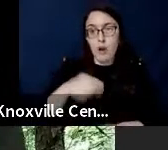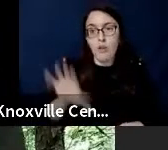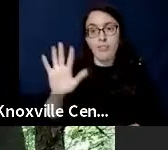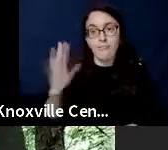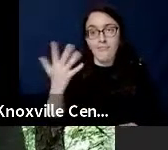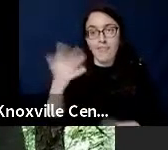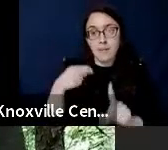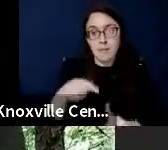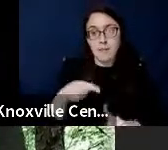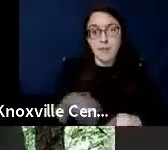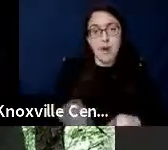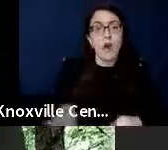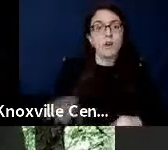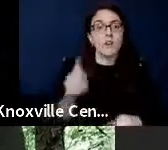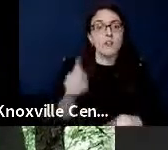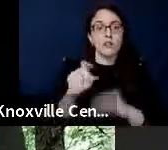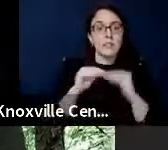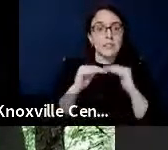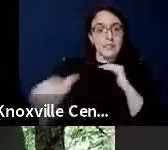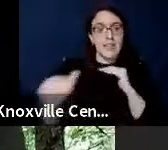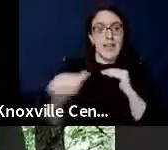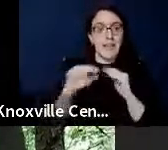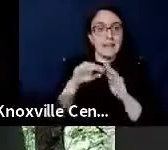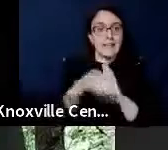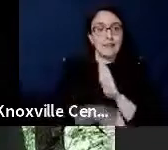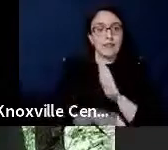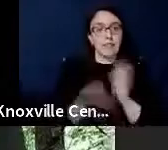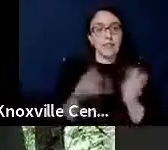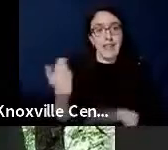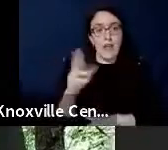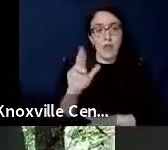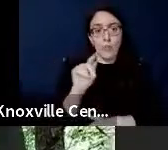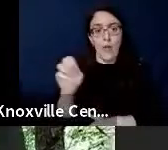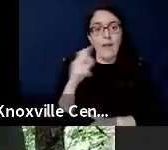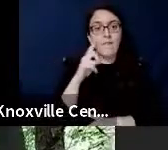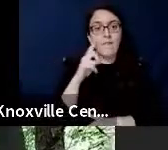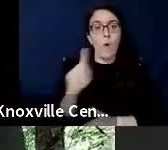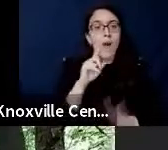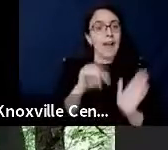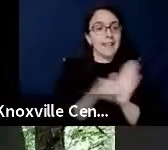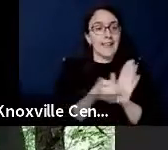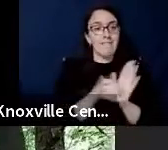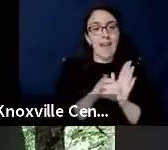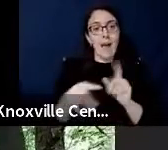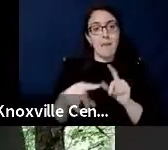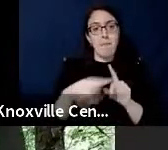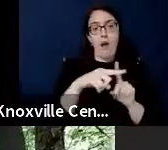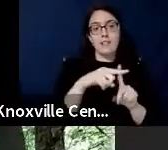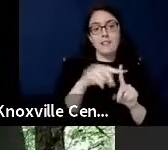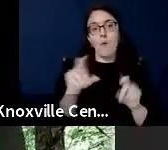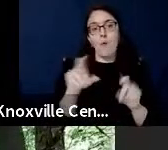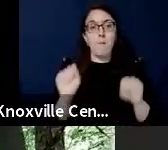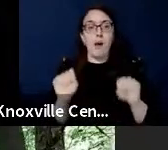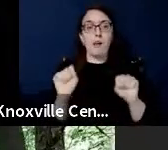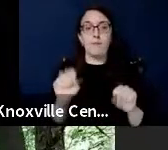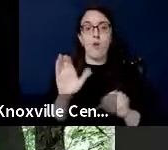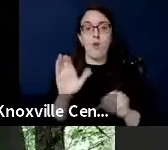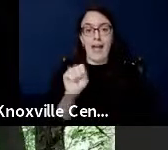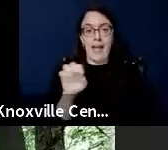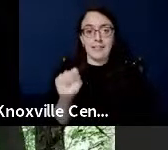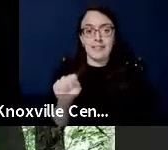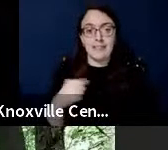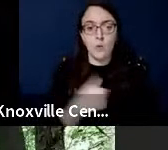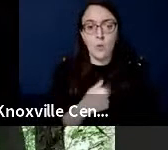benchmark, sustained or decreased related death rate for identified positives or probable cases. We have